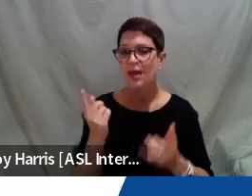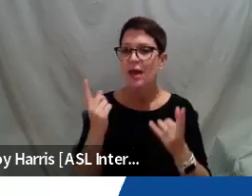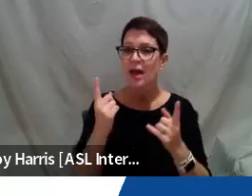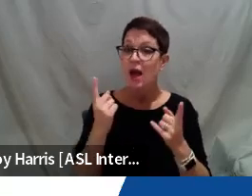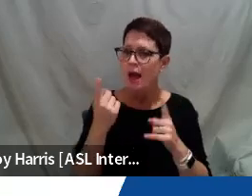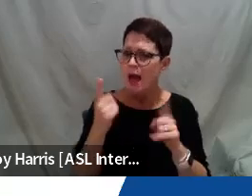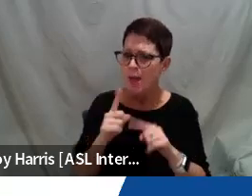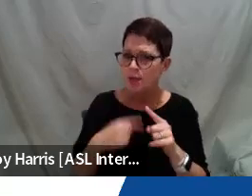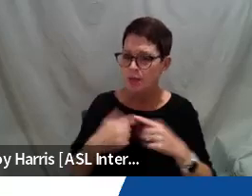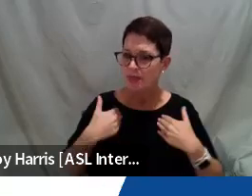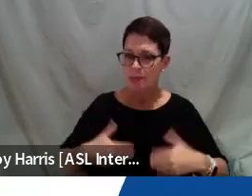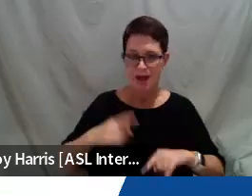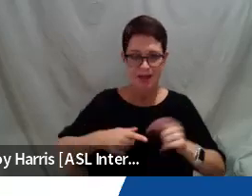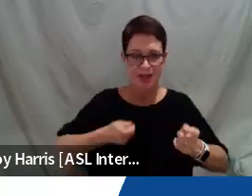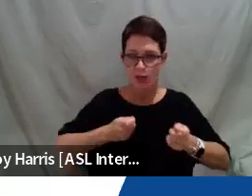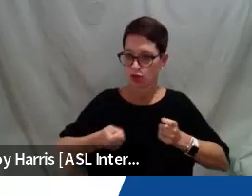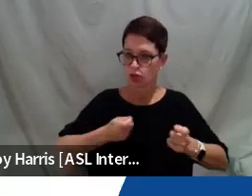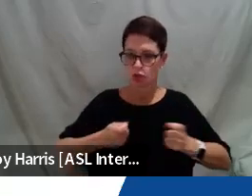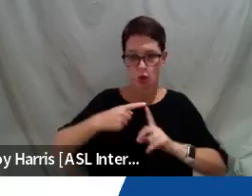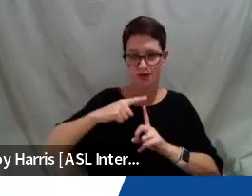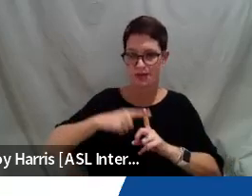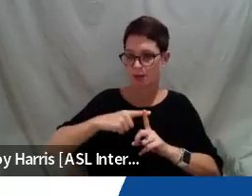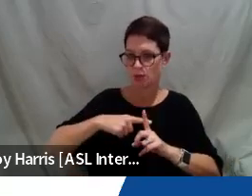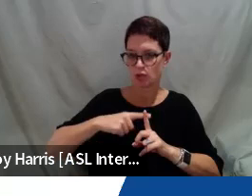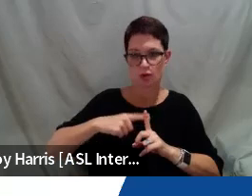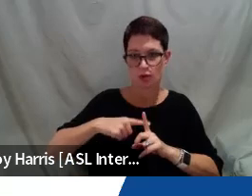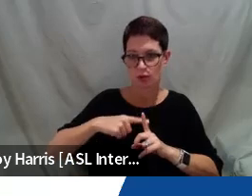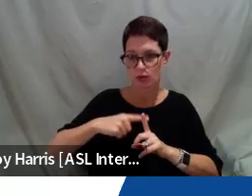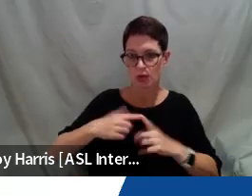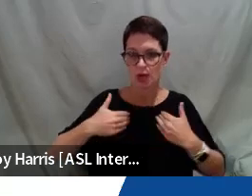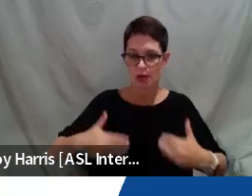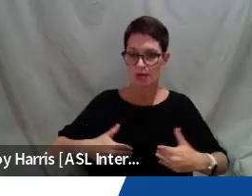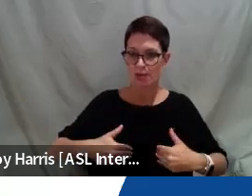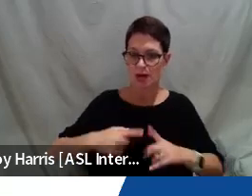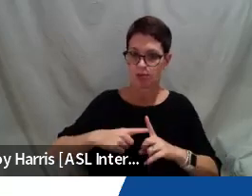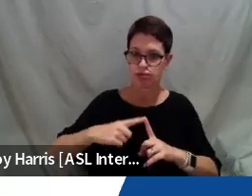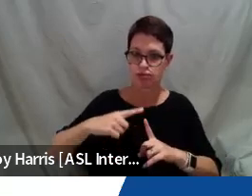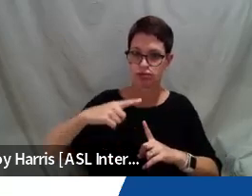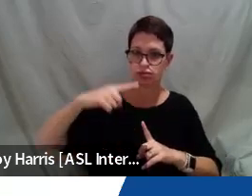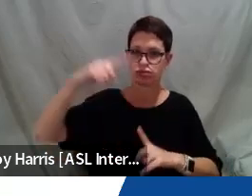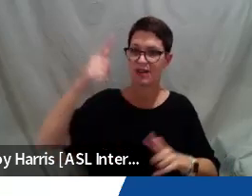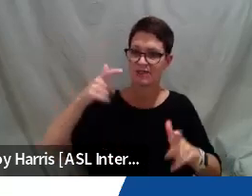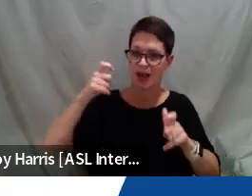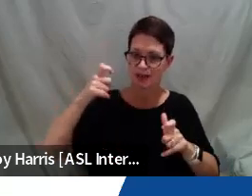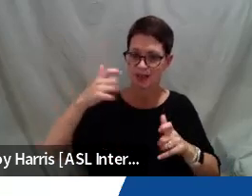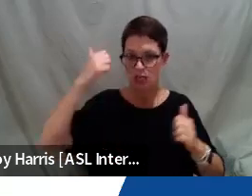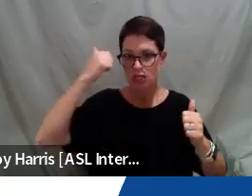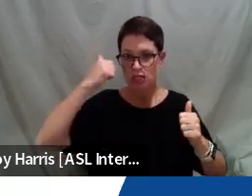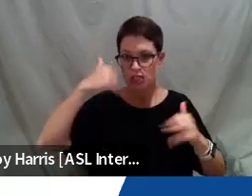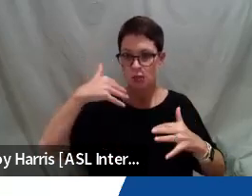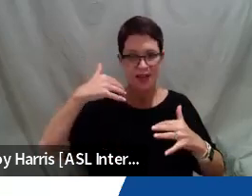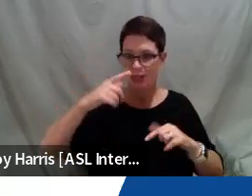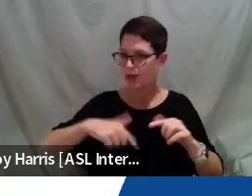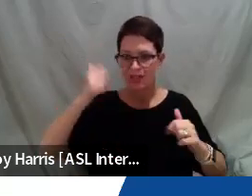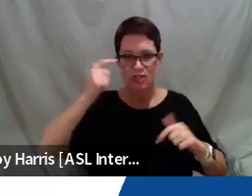body becomes unable to control its temperature. The body temperature rises rapidly, the sweating mechanism